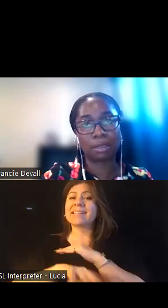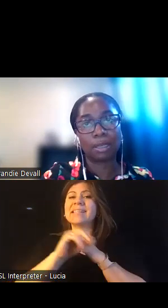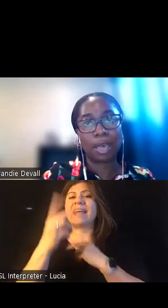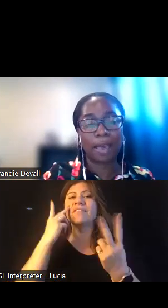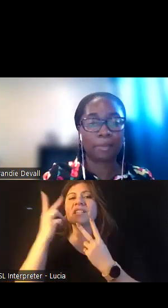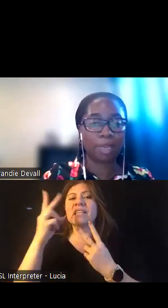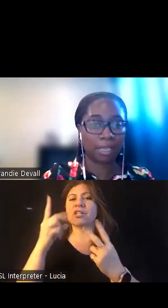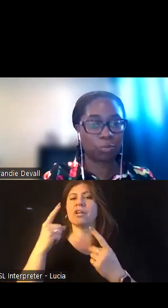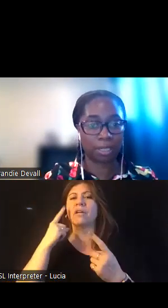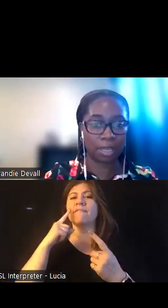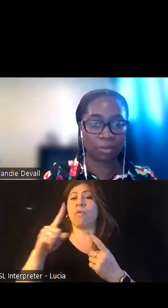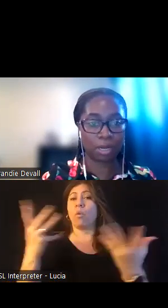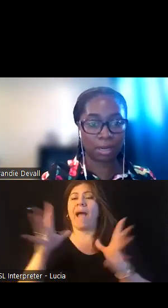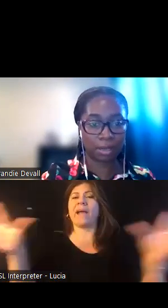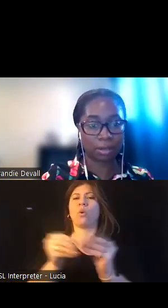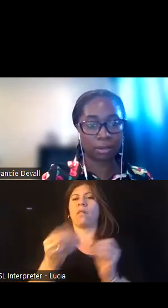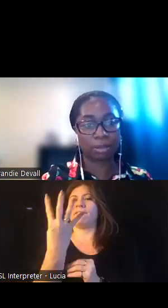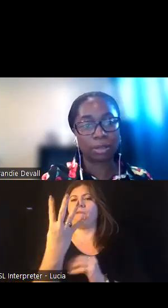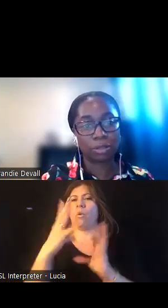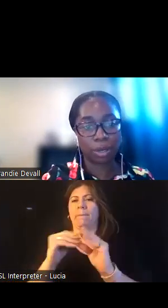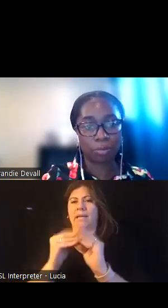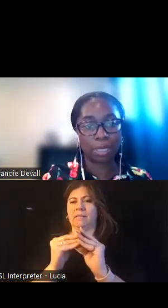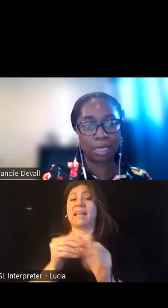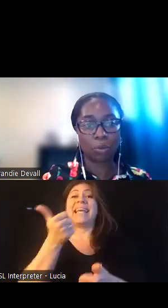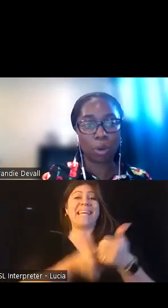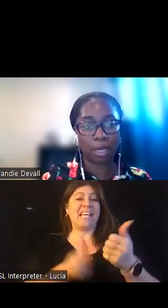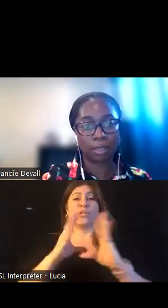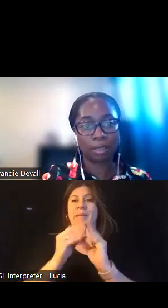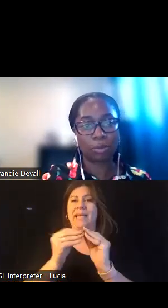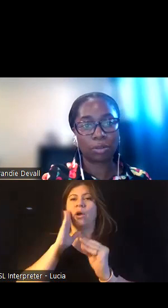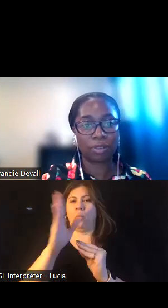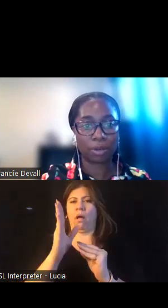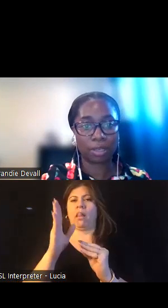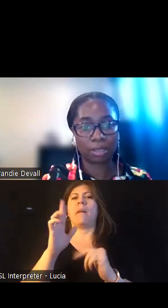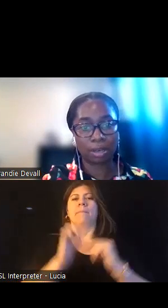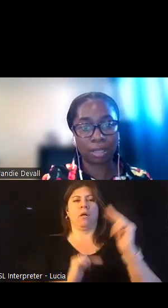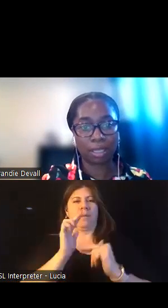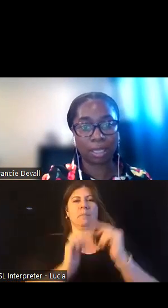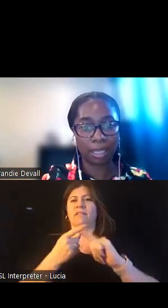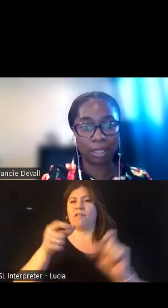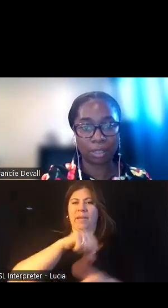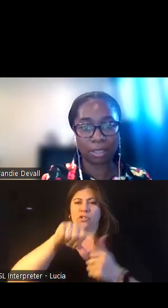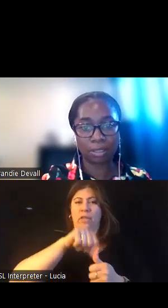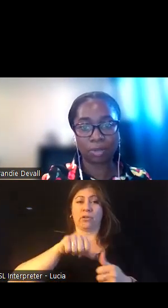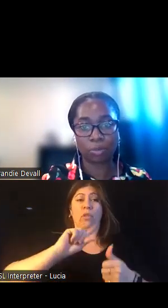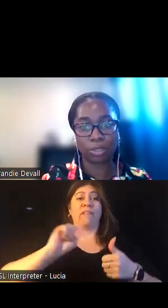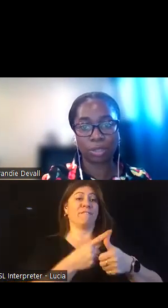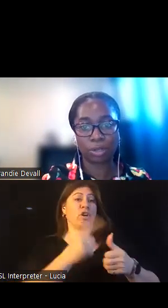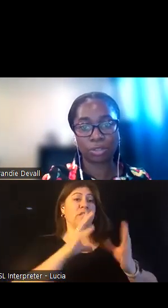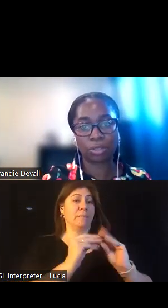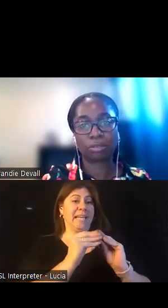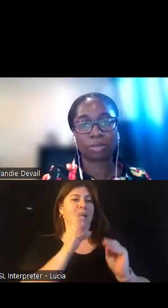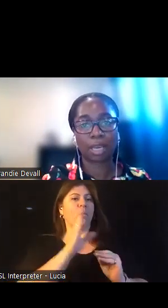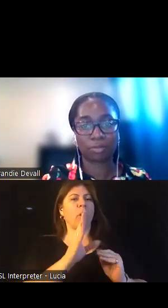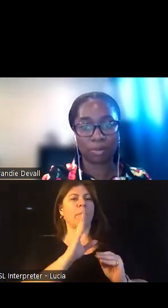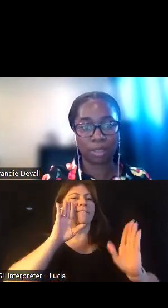meetings. And the meetings will build on one another. So meeting 1 will focus on key learnings from